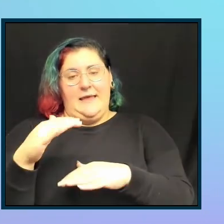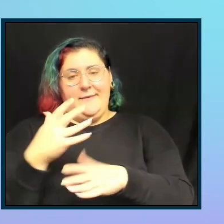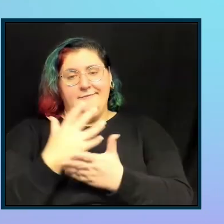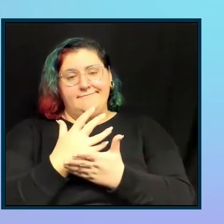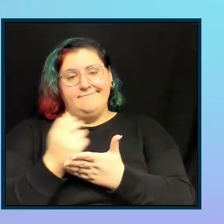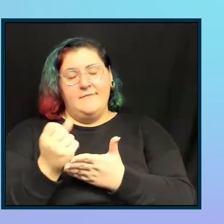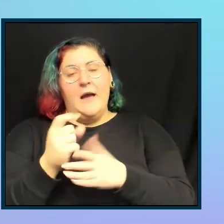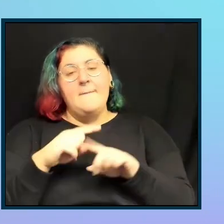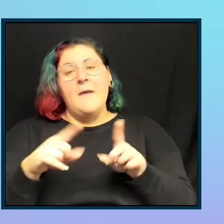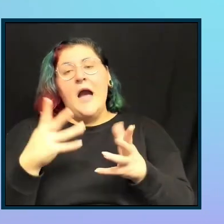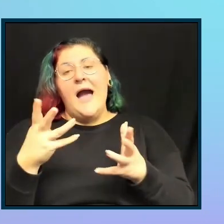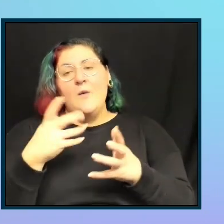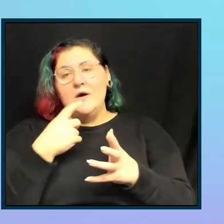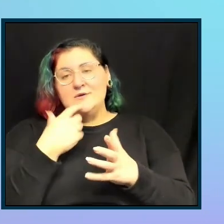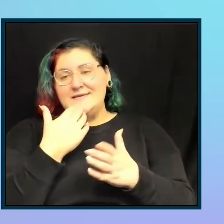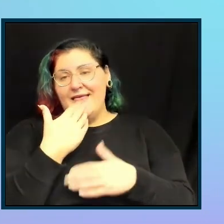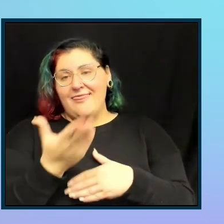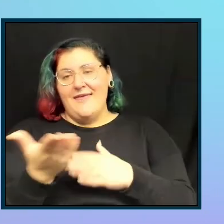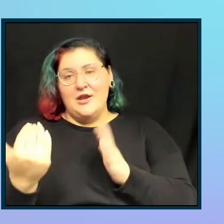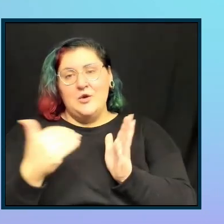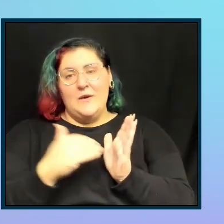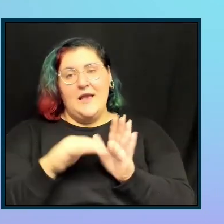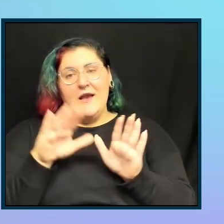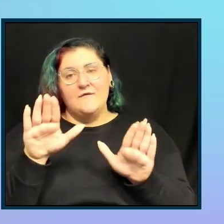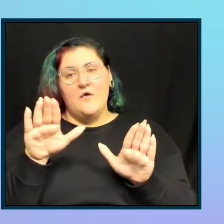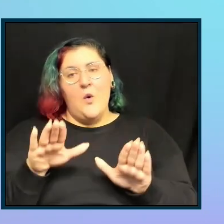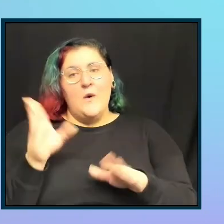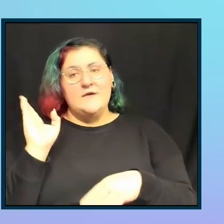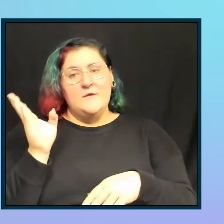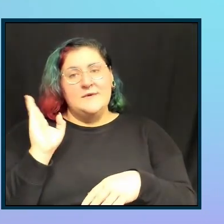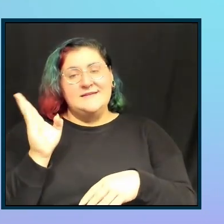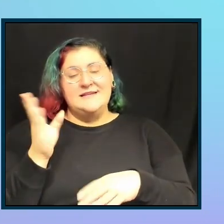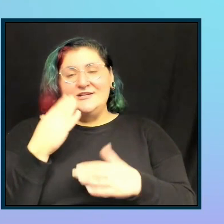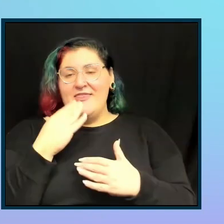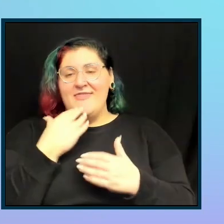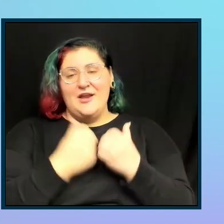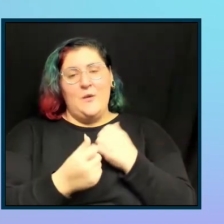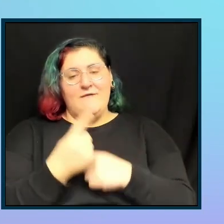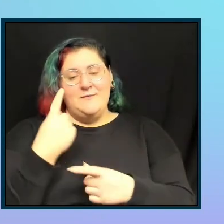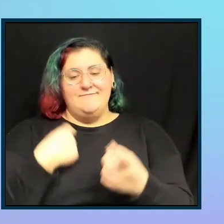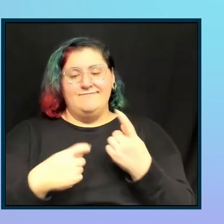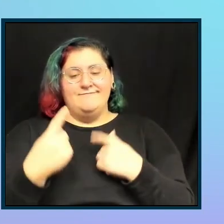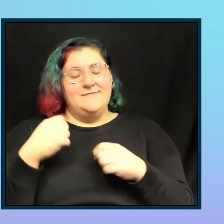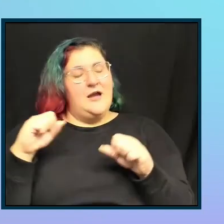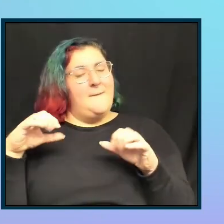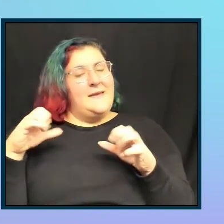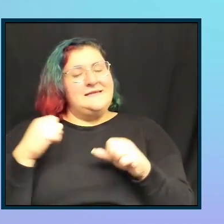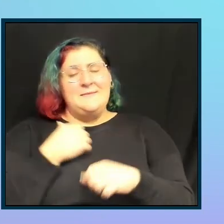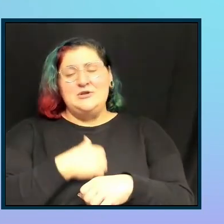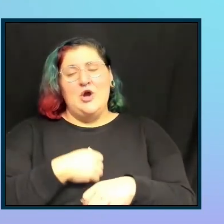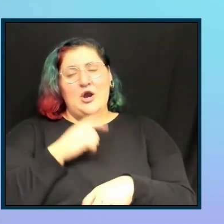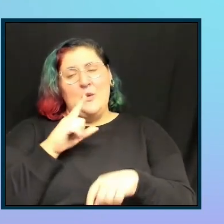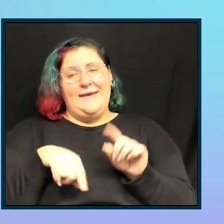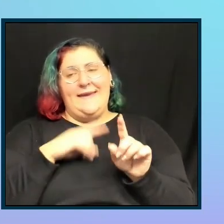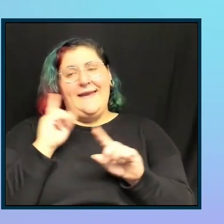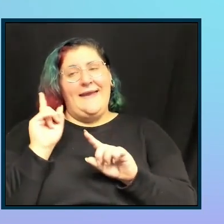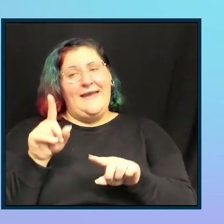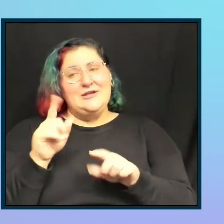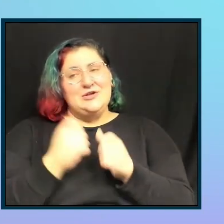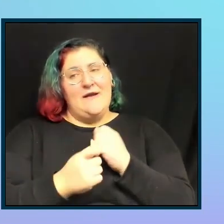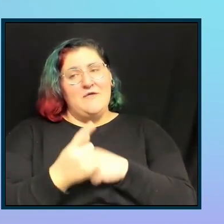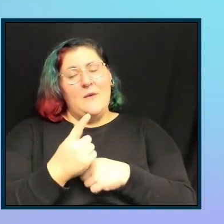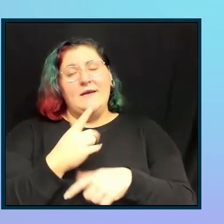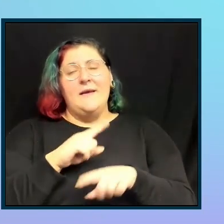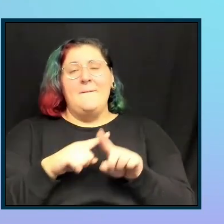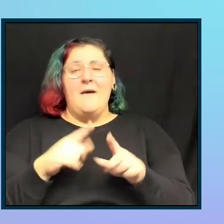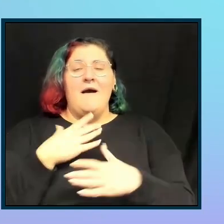again, Samuel, for a wonderful presentation, and thank you everybody for your great questions. I'm sorry we didn't get to them all, but I appreciate